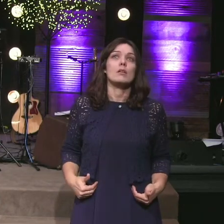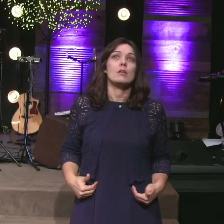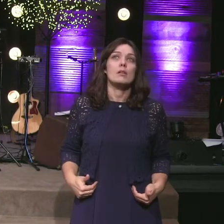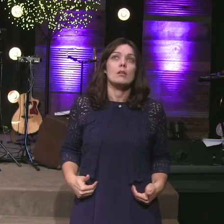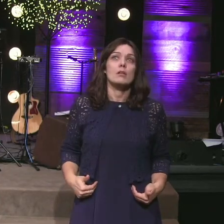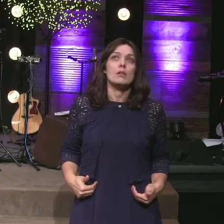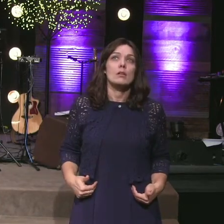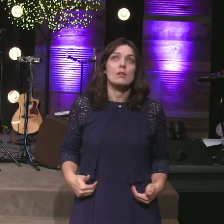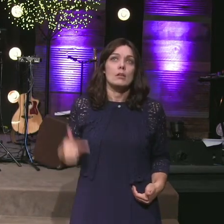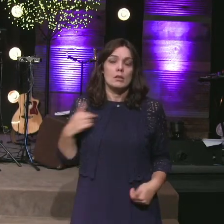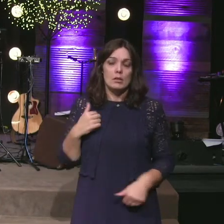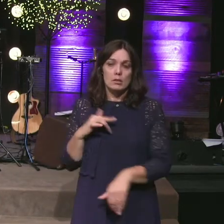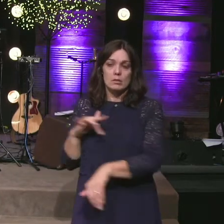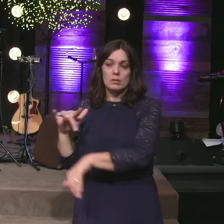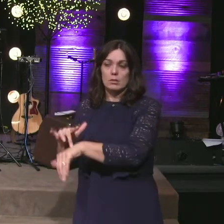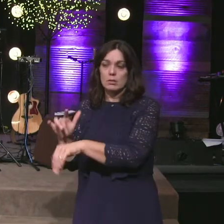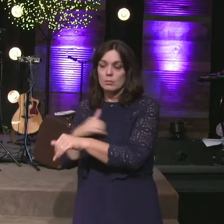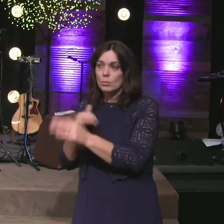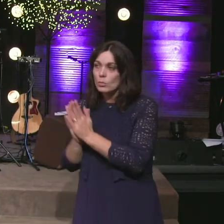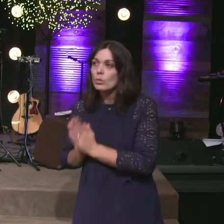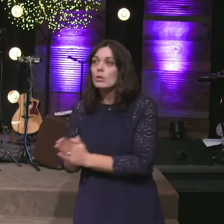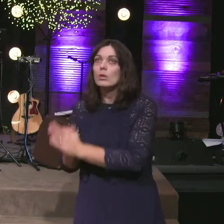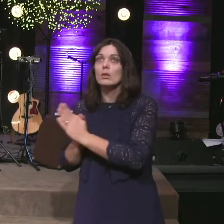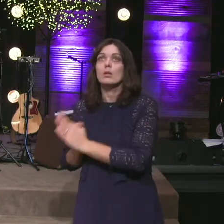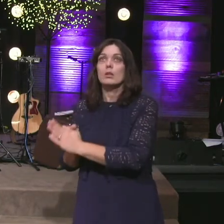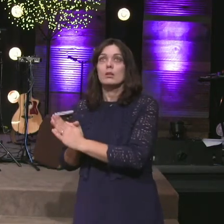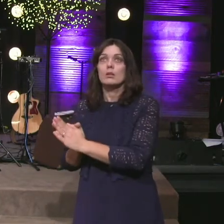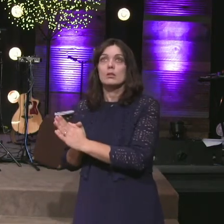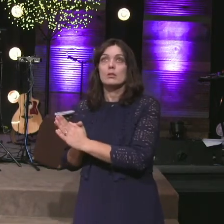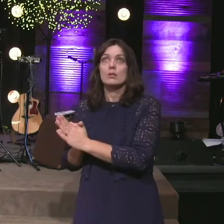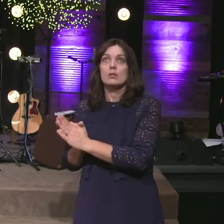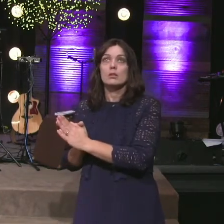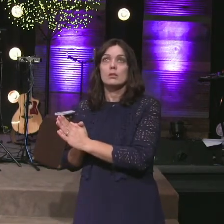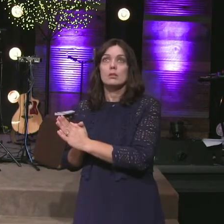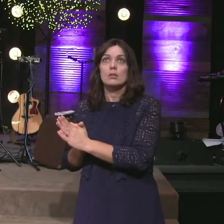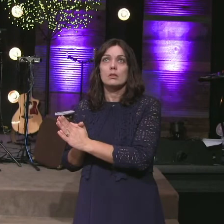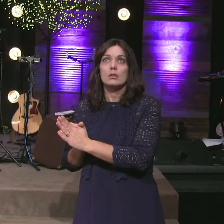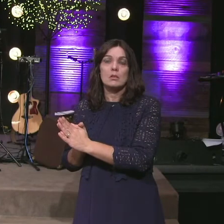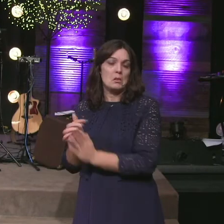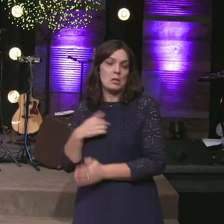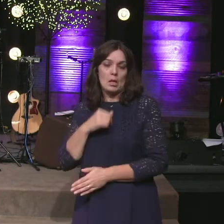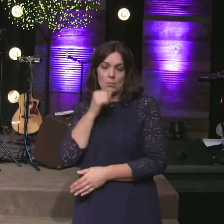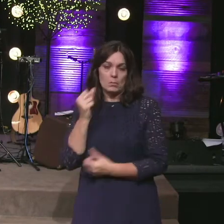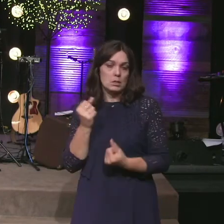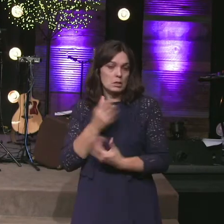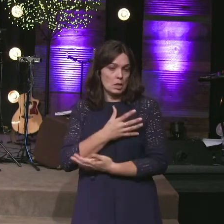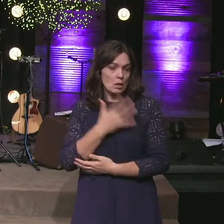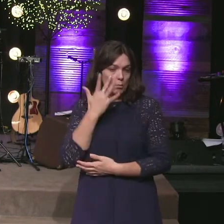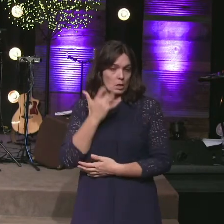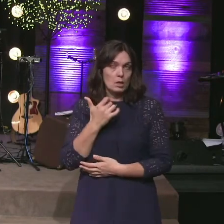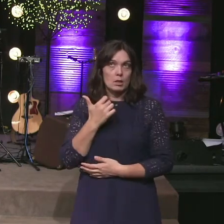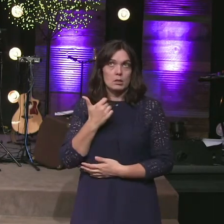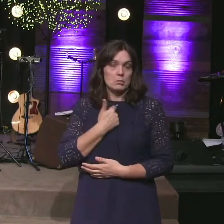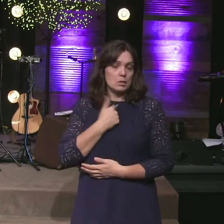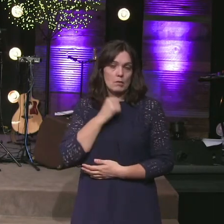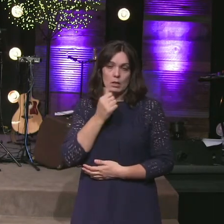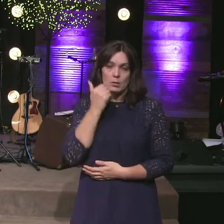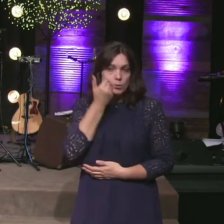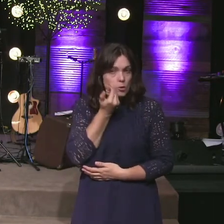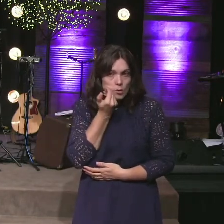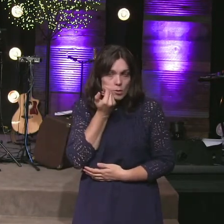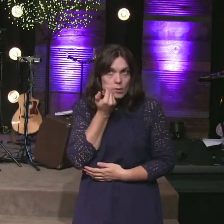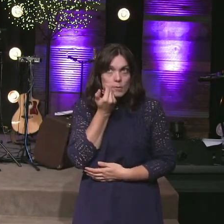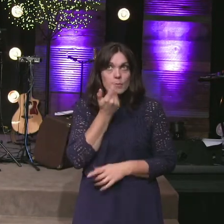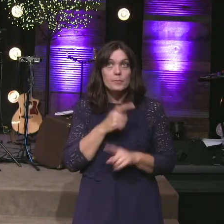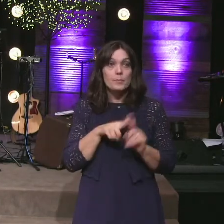I laid hands on her. I prayed over her. And I wasn't scared because I'm not shy. But